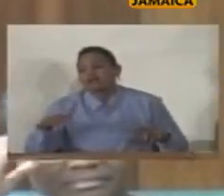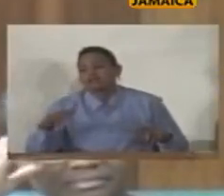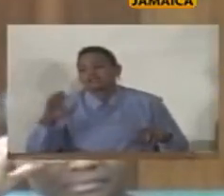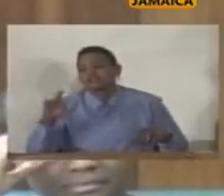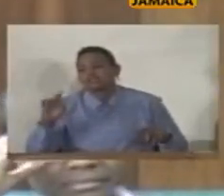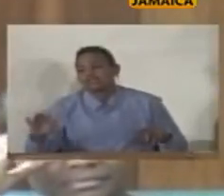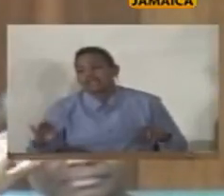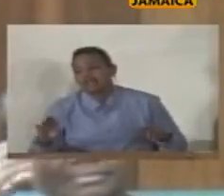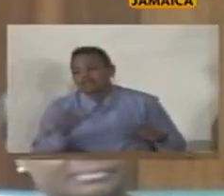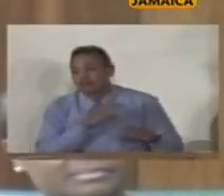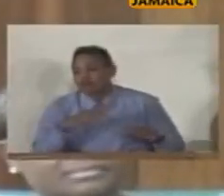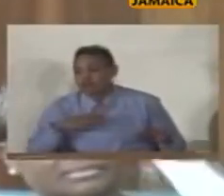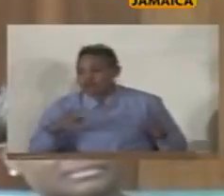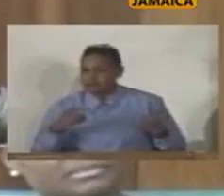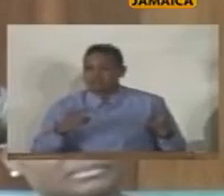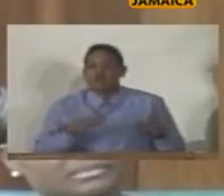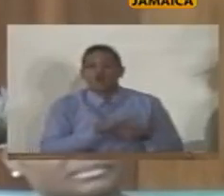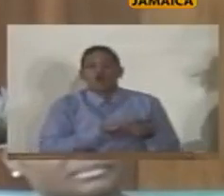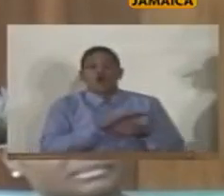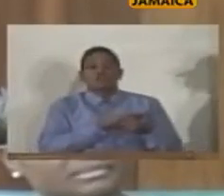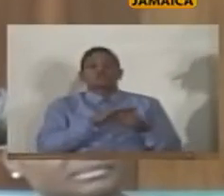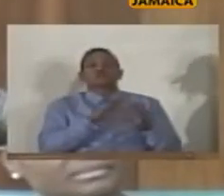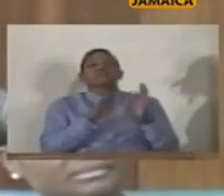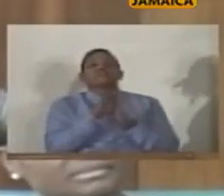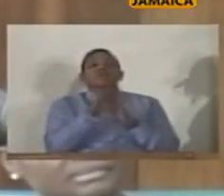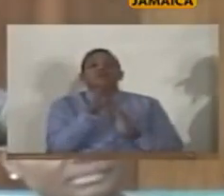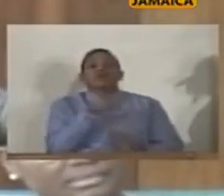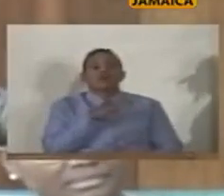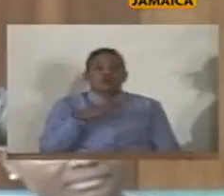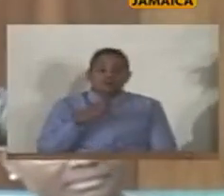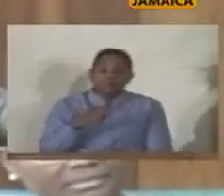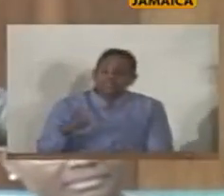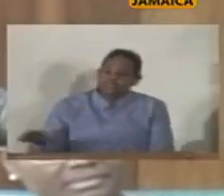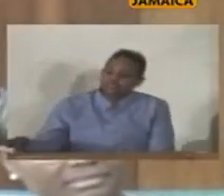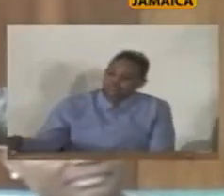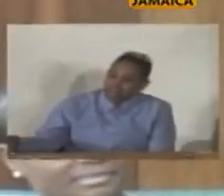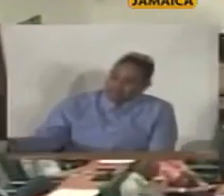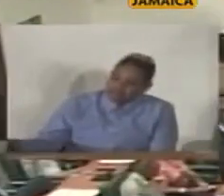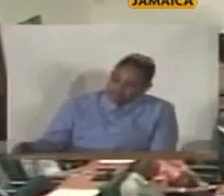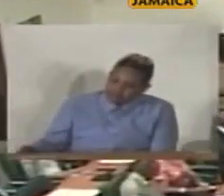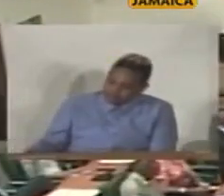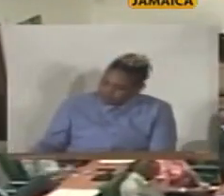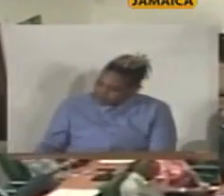CDF committee, Constituency Development Committee.